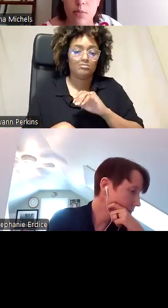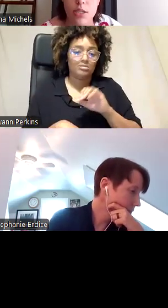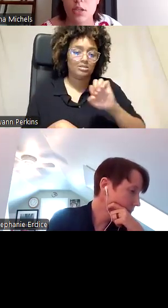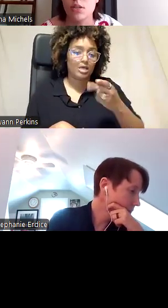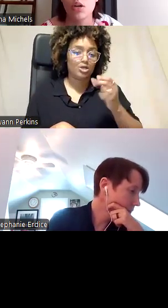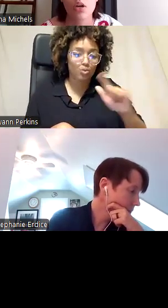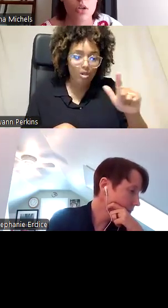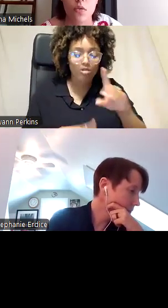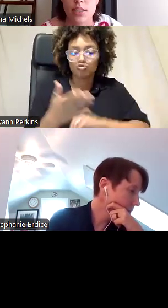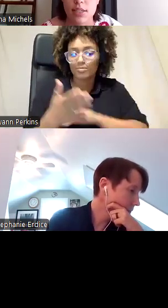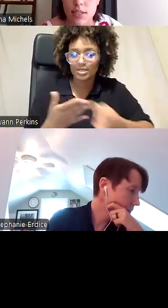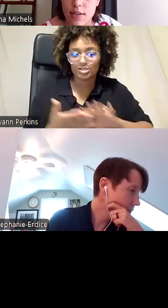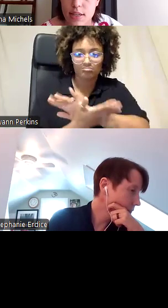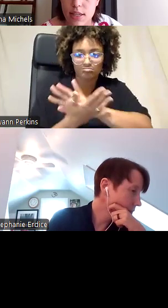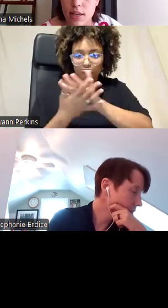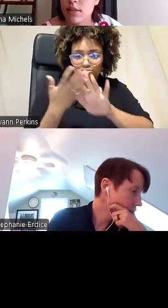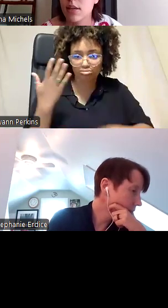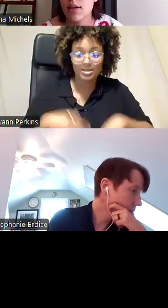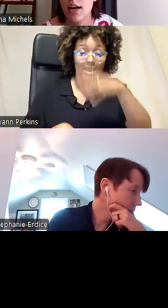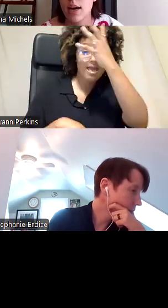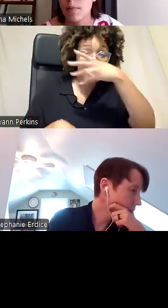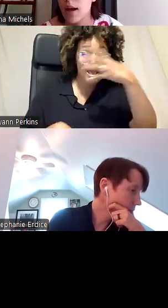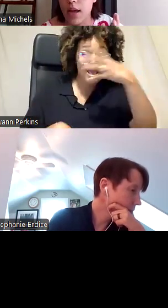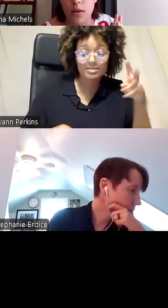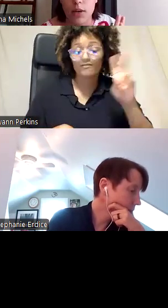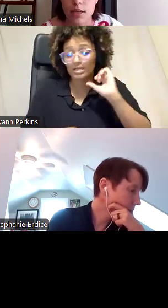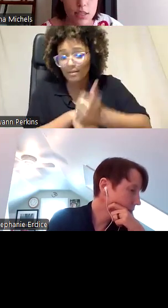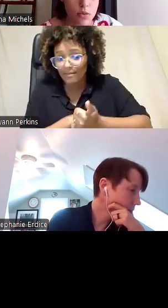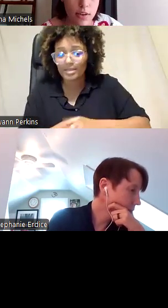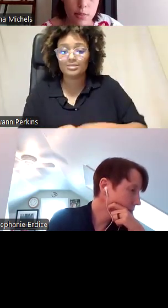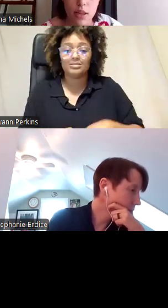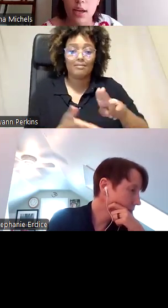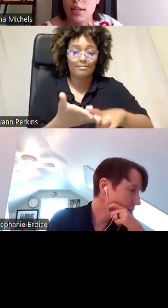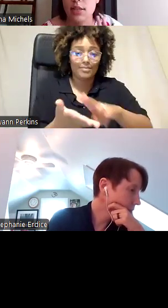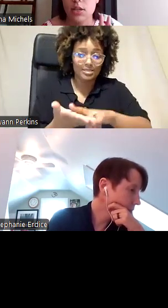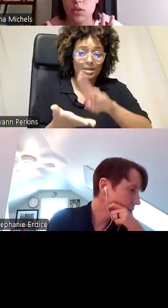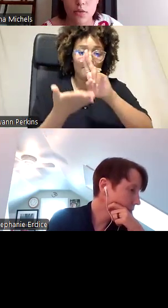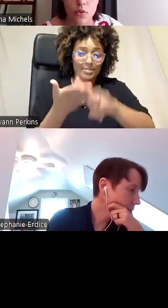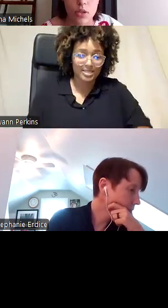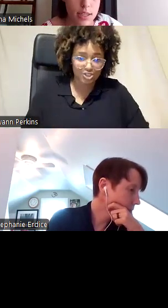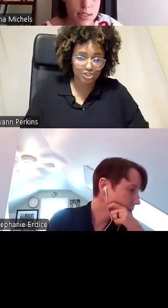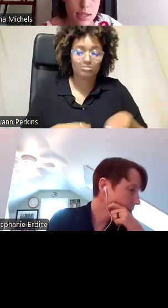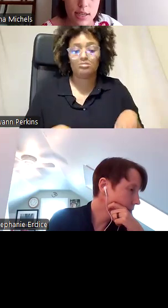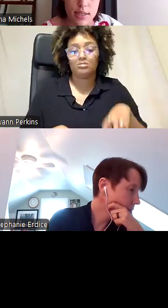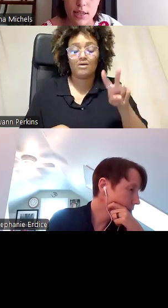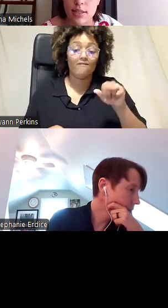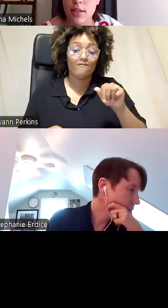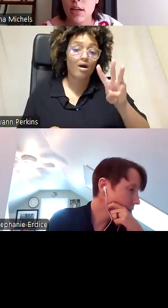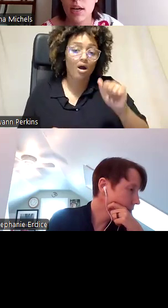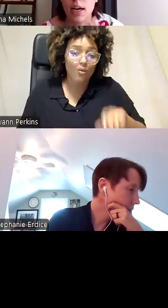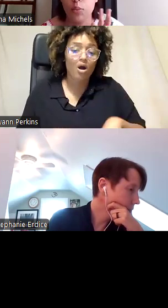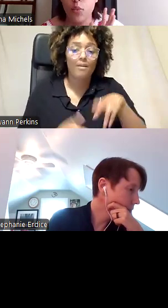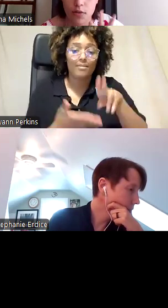VAWA self-petitions, U visas, and T visas. And then we can assist with family law cases, so divorce or custody